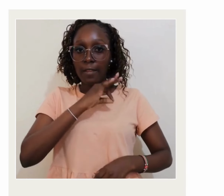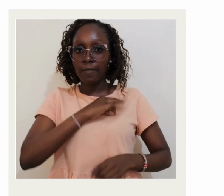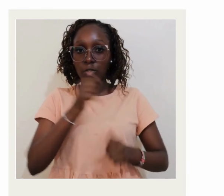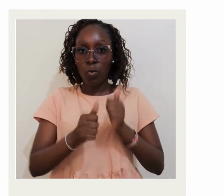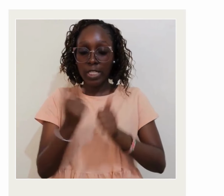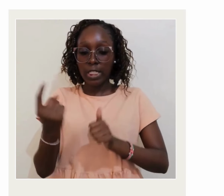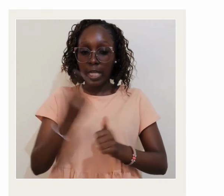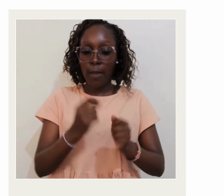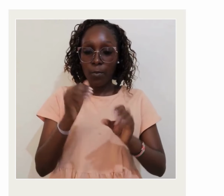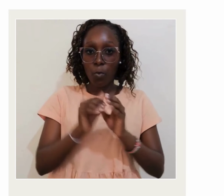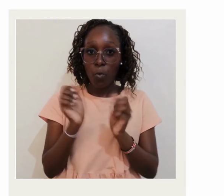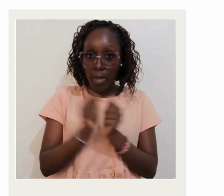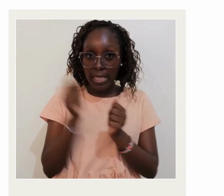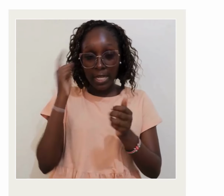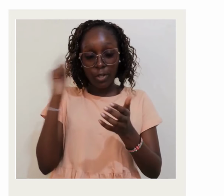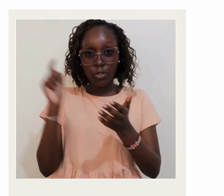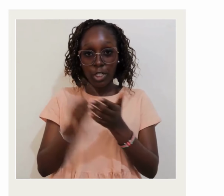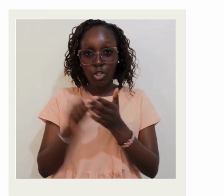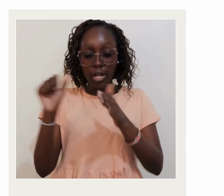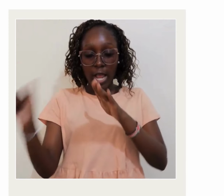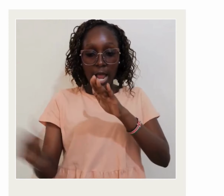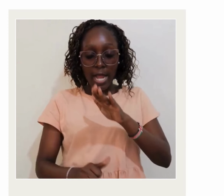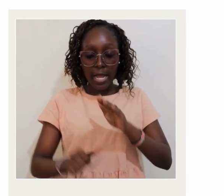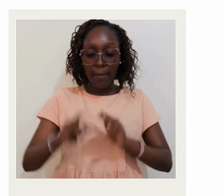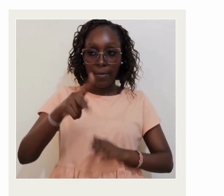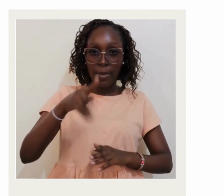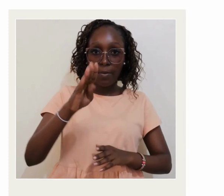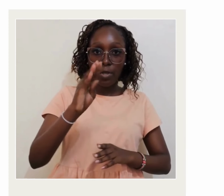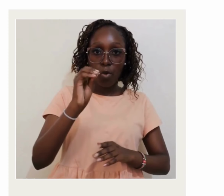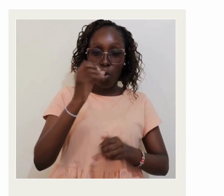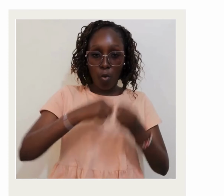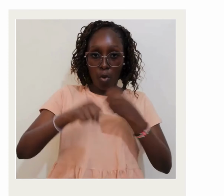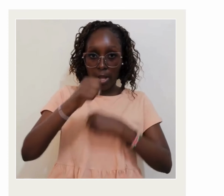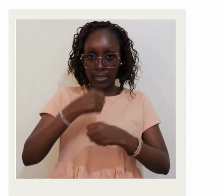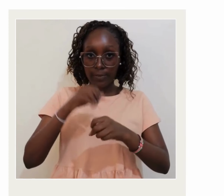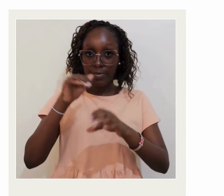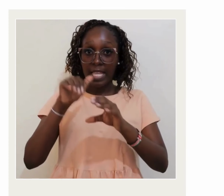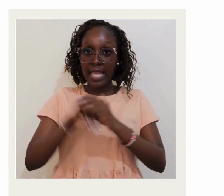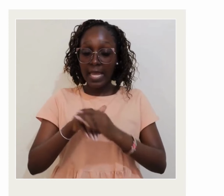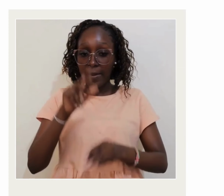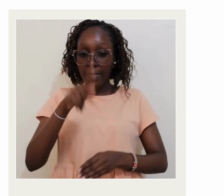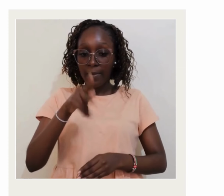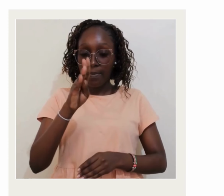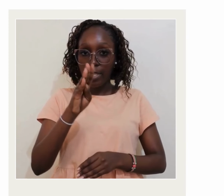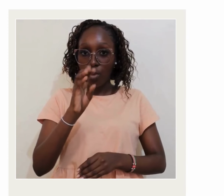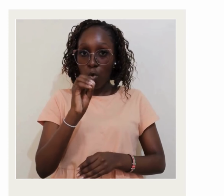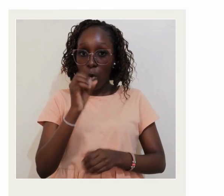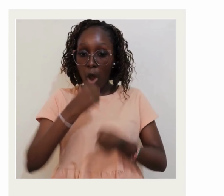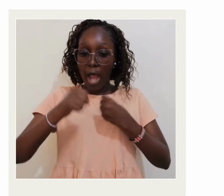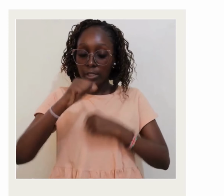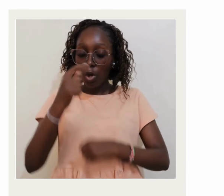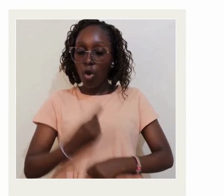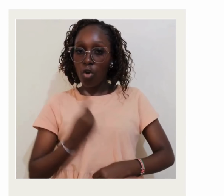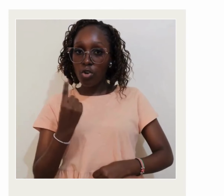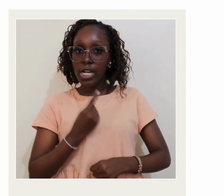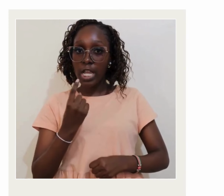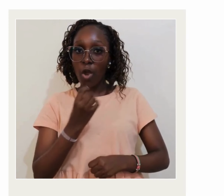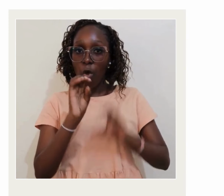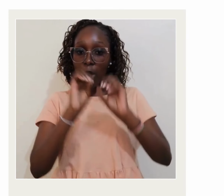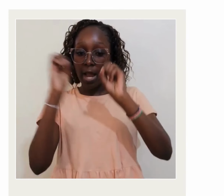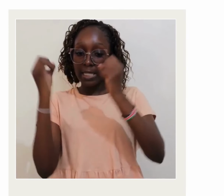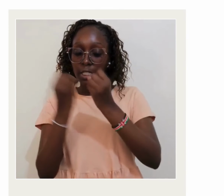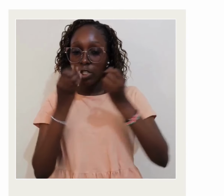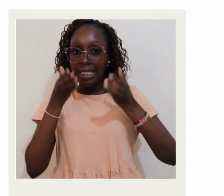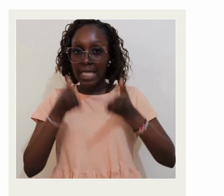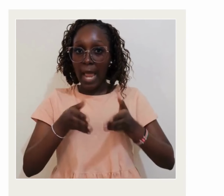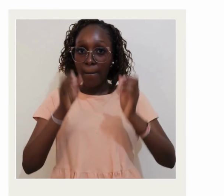with recognition under the PBO Act. In the PBO Act, only organizations registered